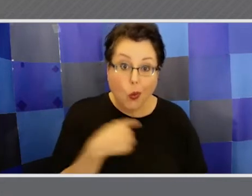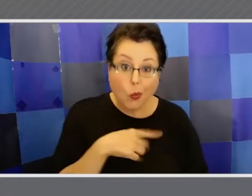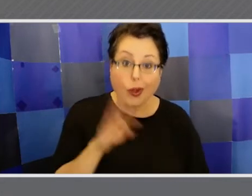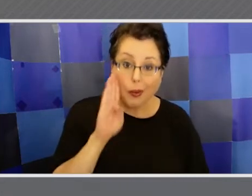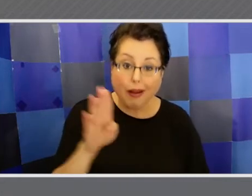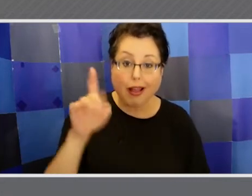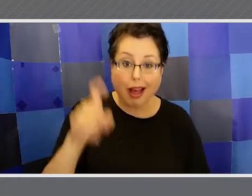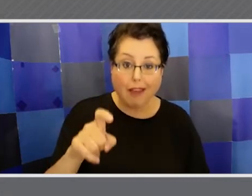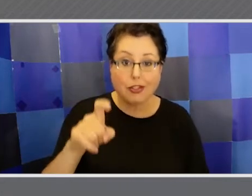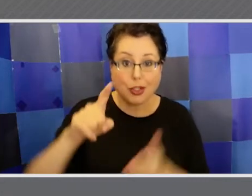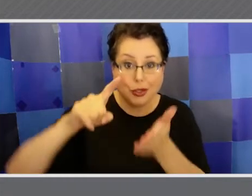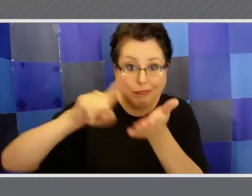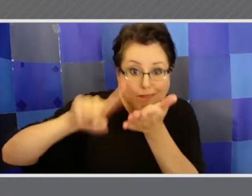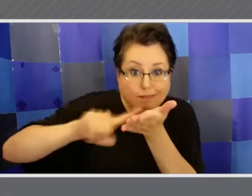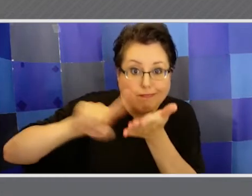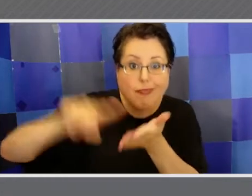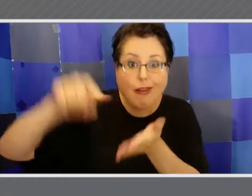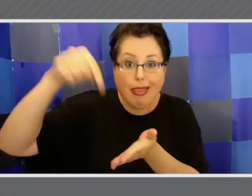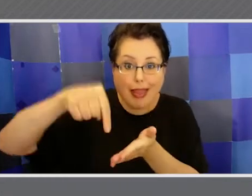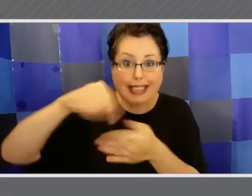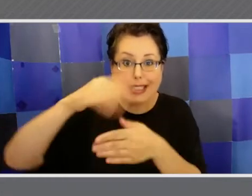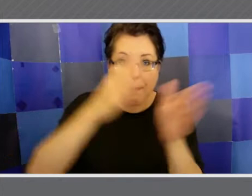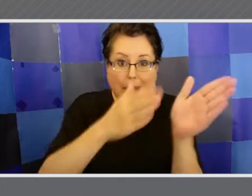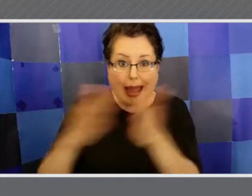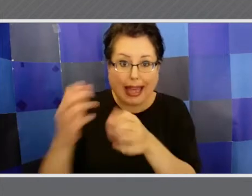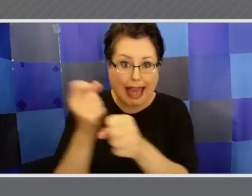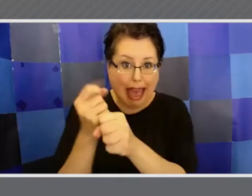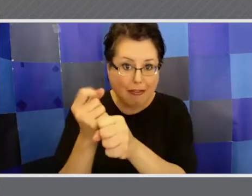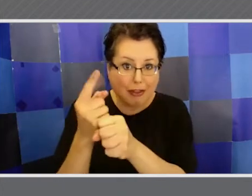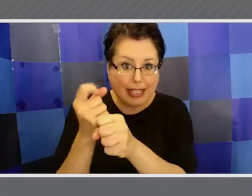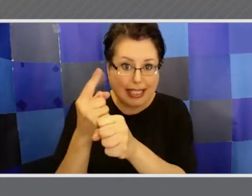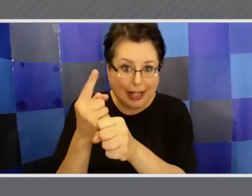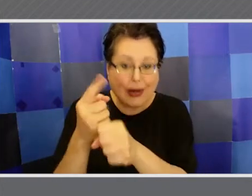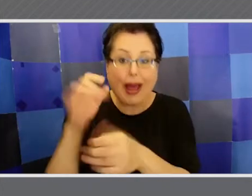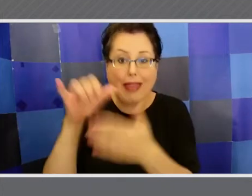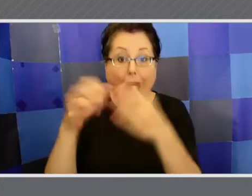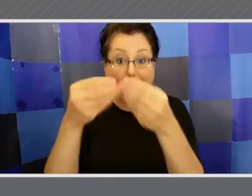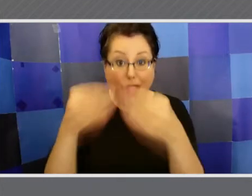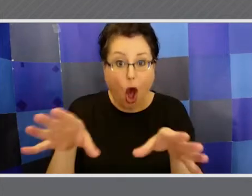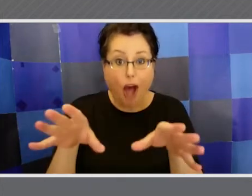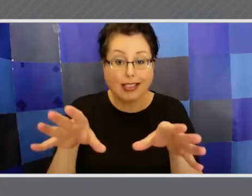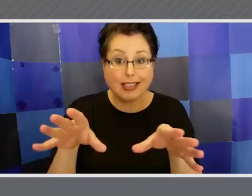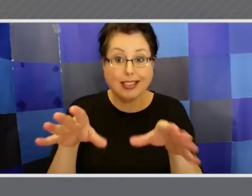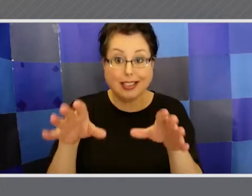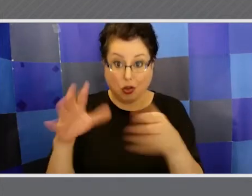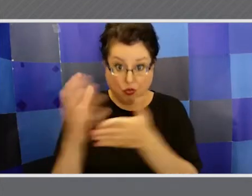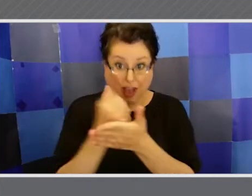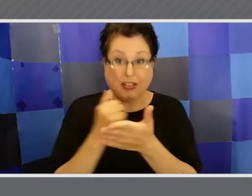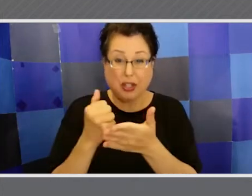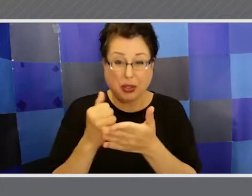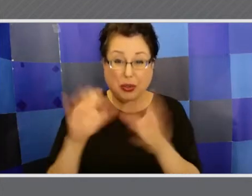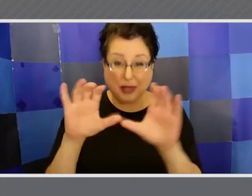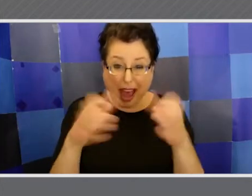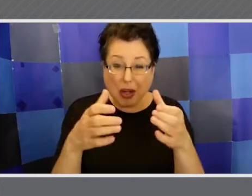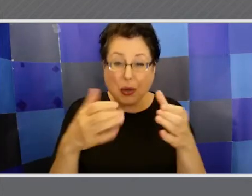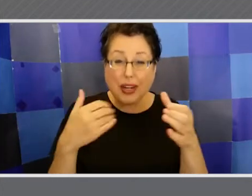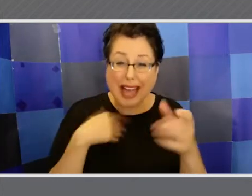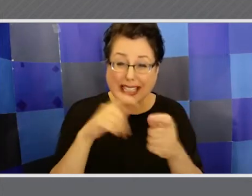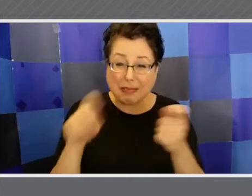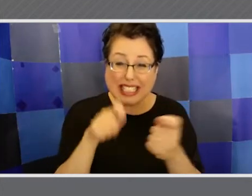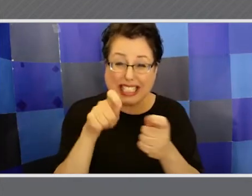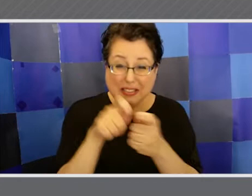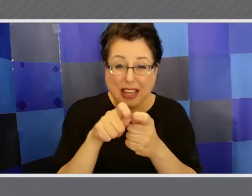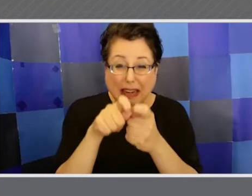this plan every year. That lost revenue category has a very explicit funding calculation, and you have to